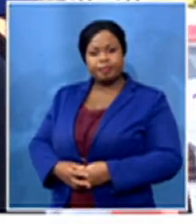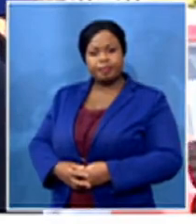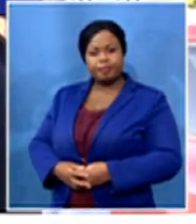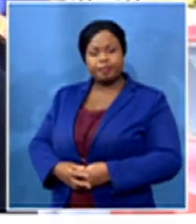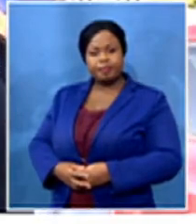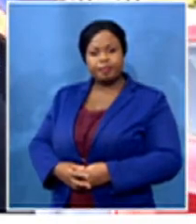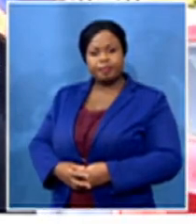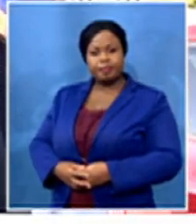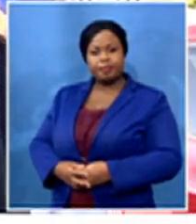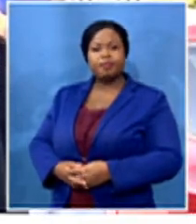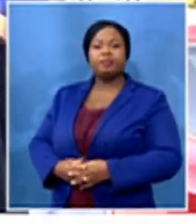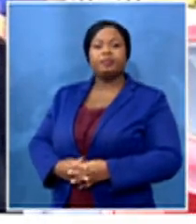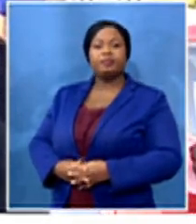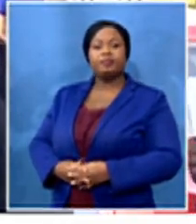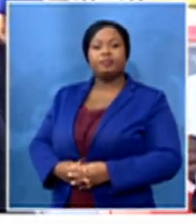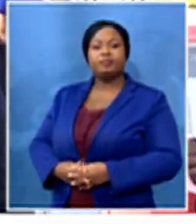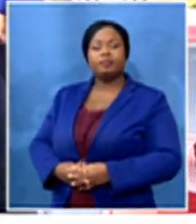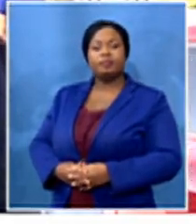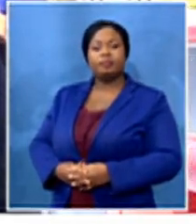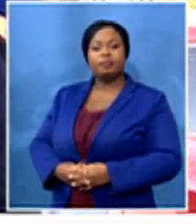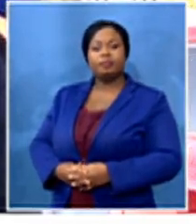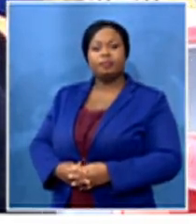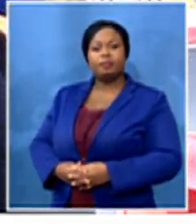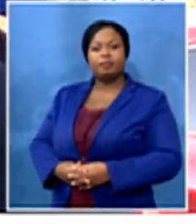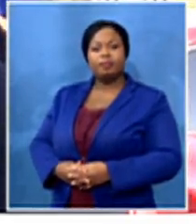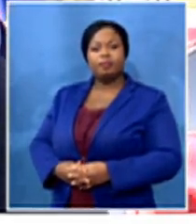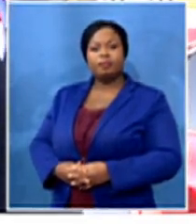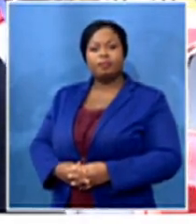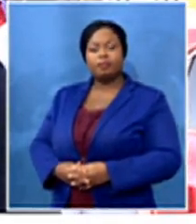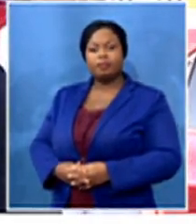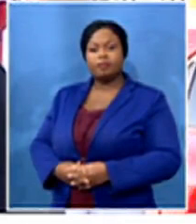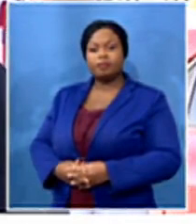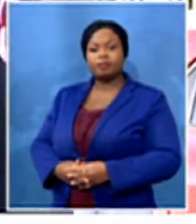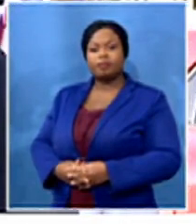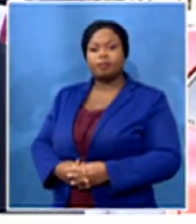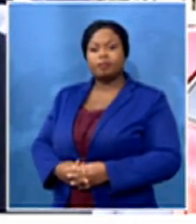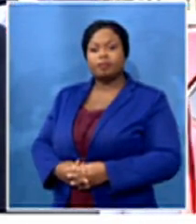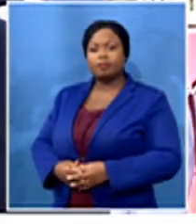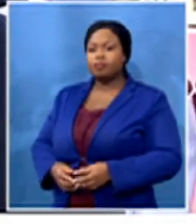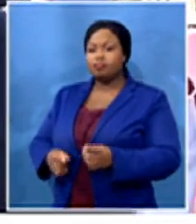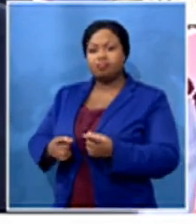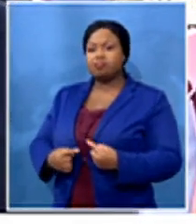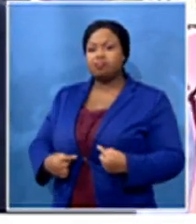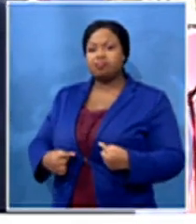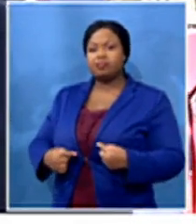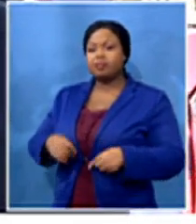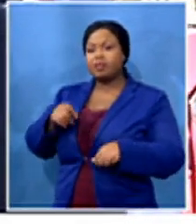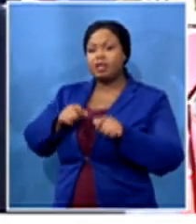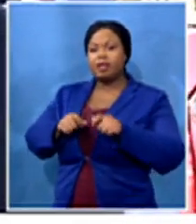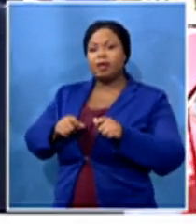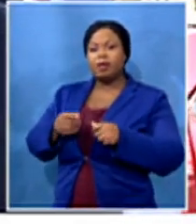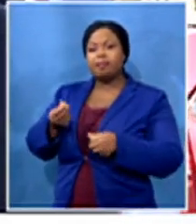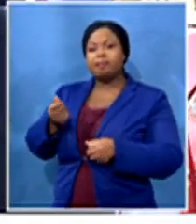Because of the maladministration that happened in the company, nobody has been taken into account for that, and the workers